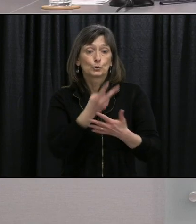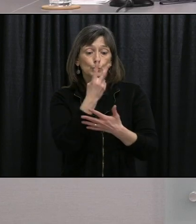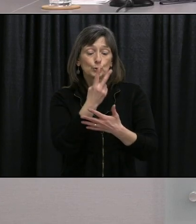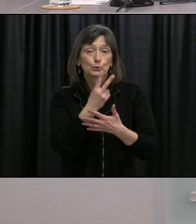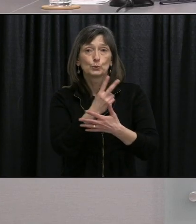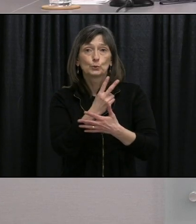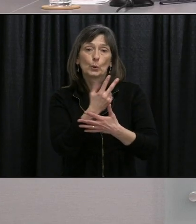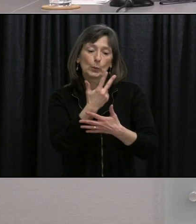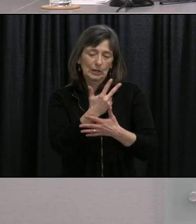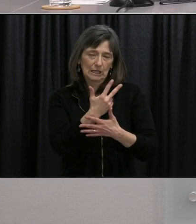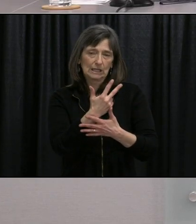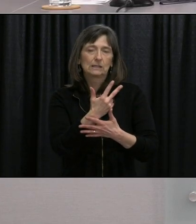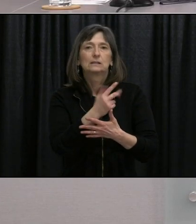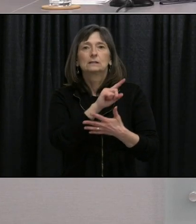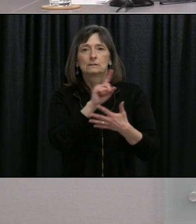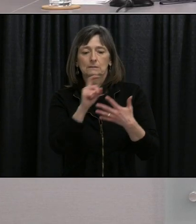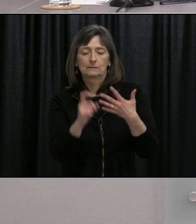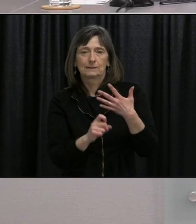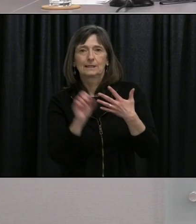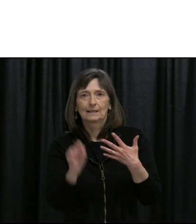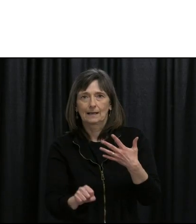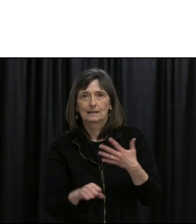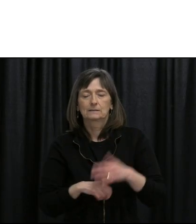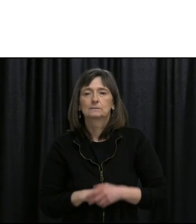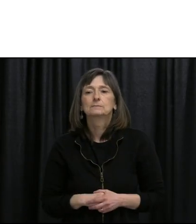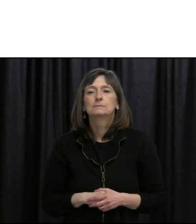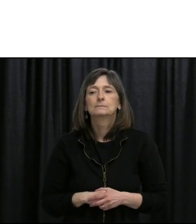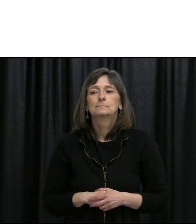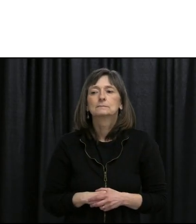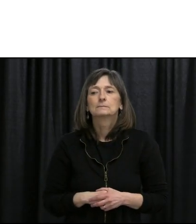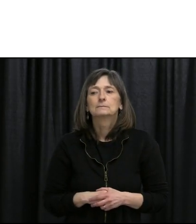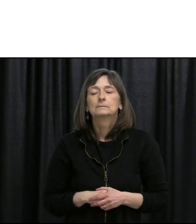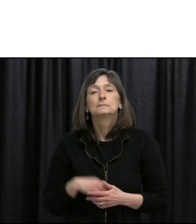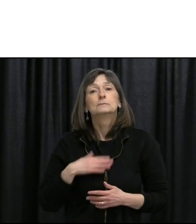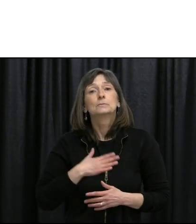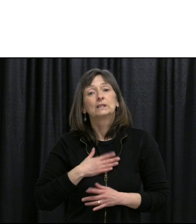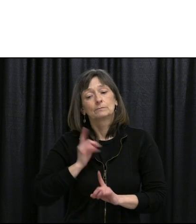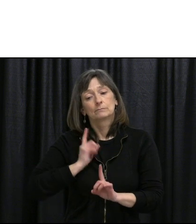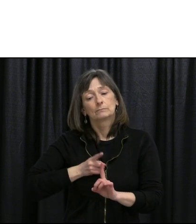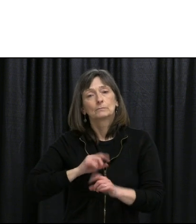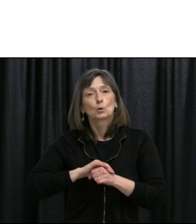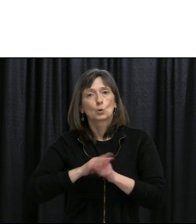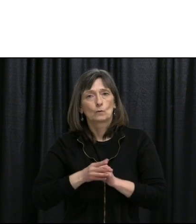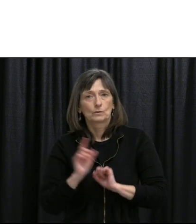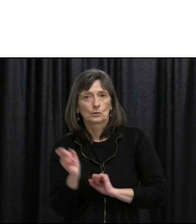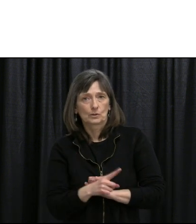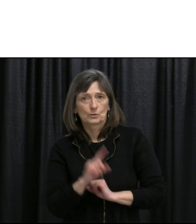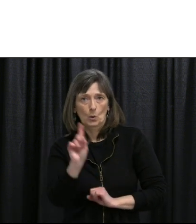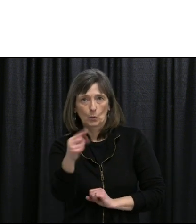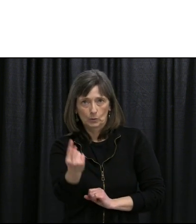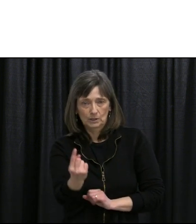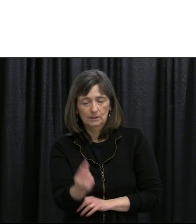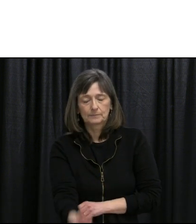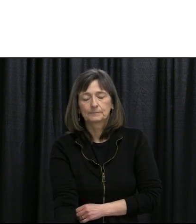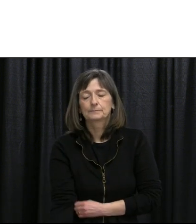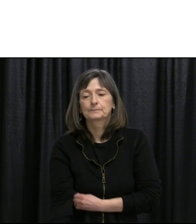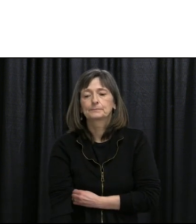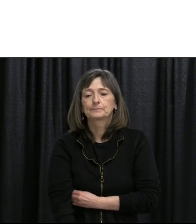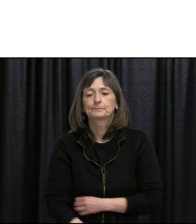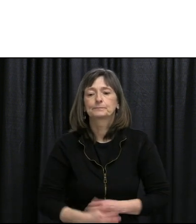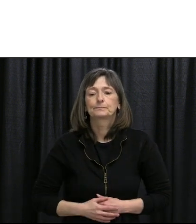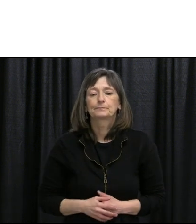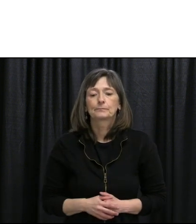questions and 1 follow-up. We suggest that you not ask rumor-based questions. The purpose of these briefings is to address COVID-19